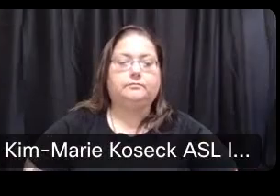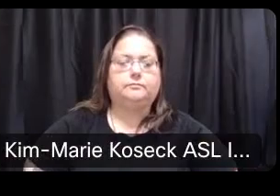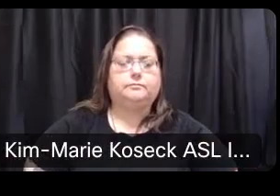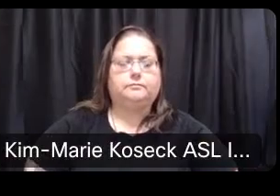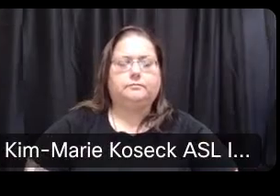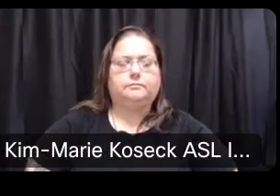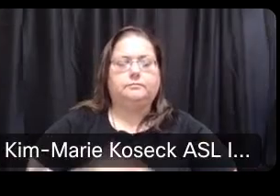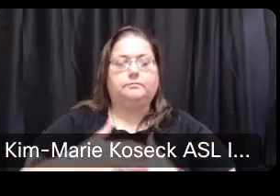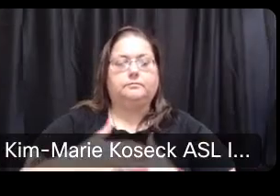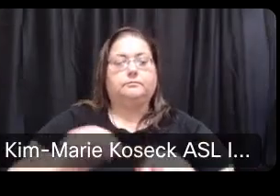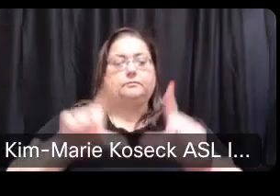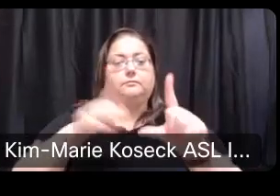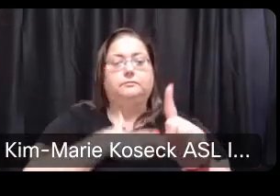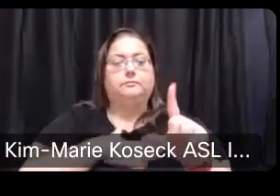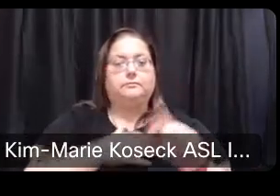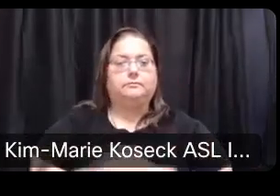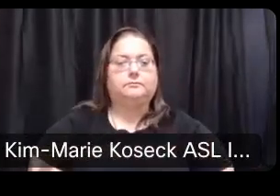Next slide.